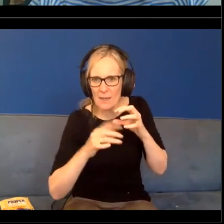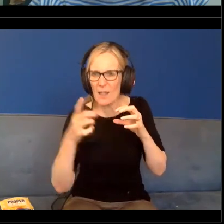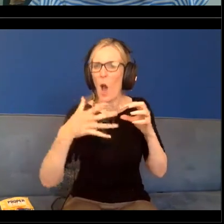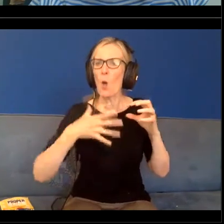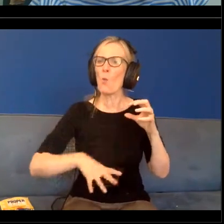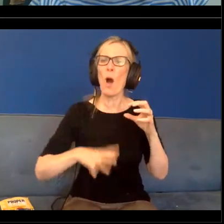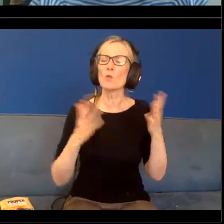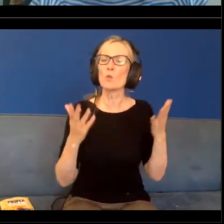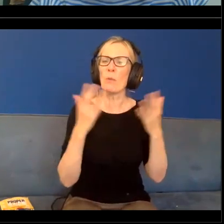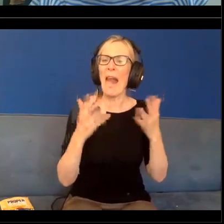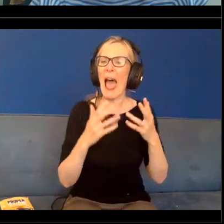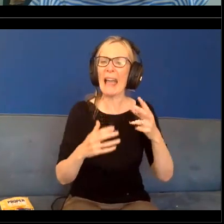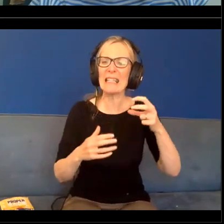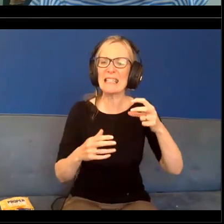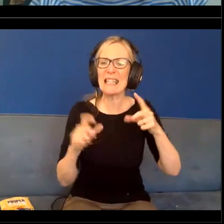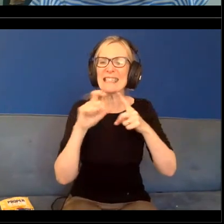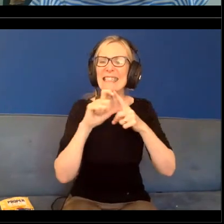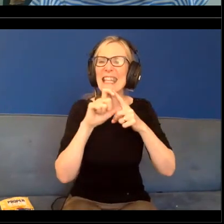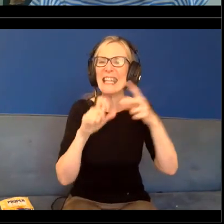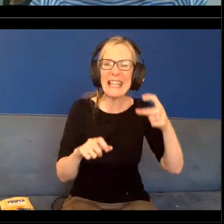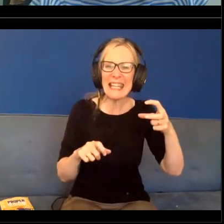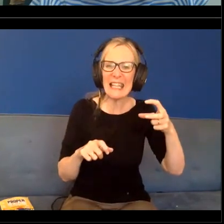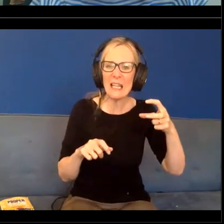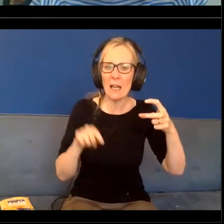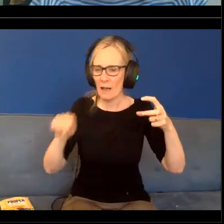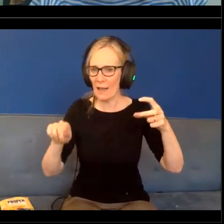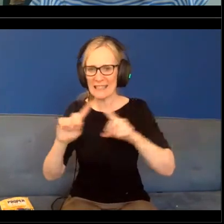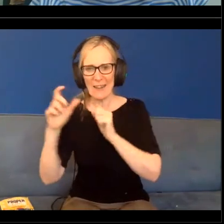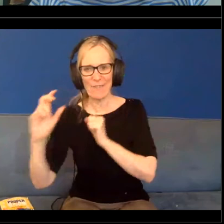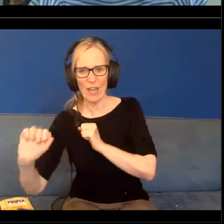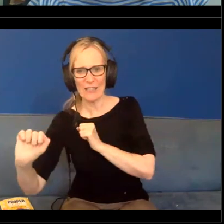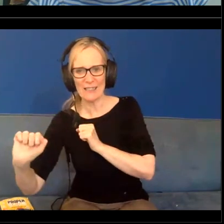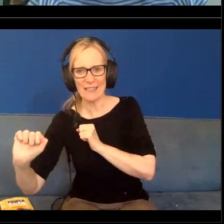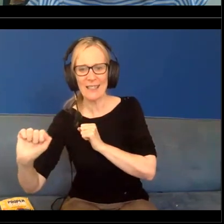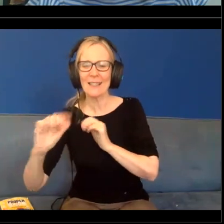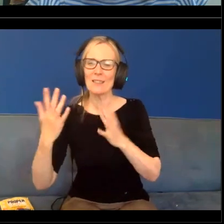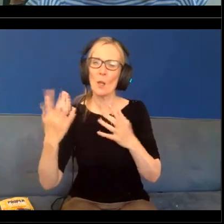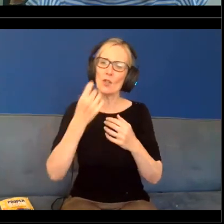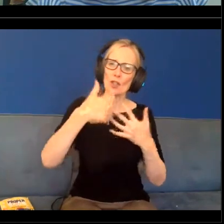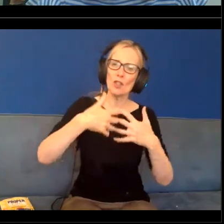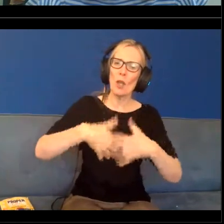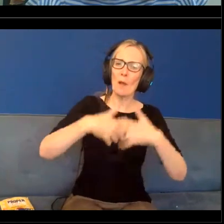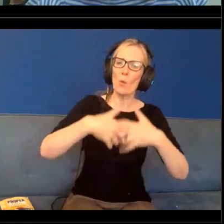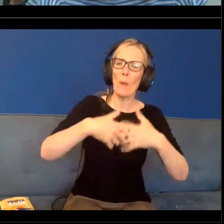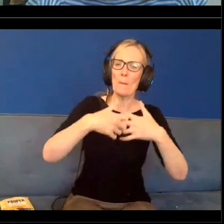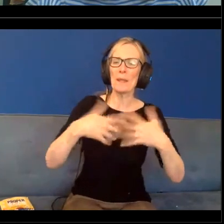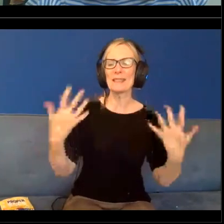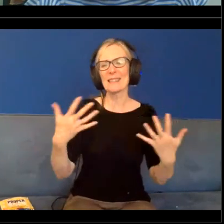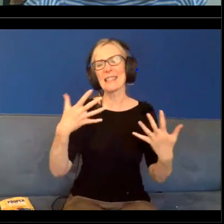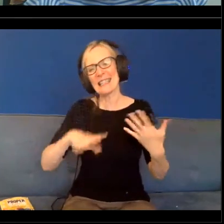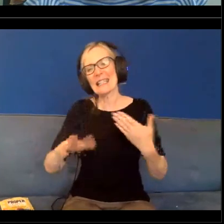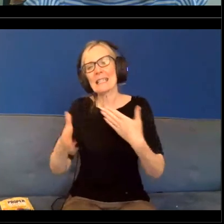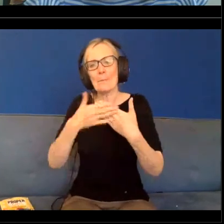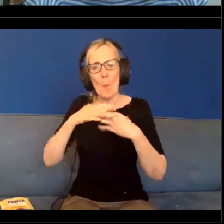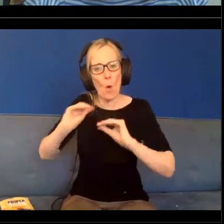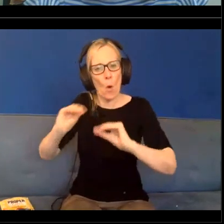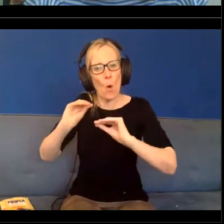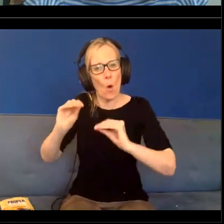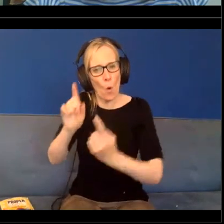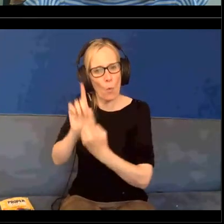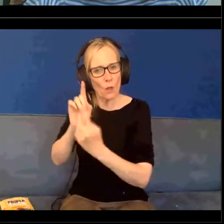were learning more easily. So again, it's some of the equipment will require more of that than others. If it's just